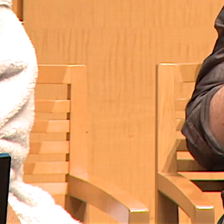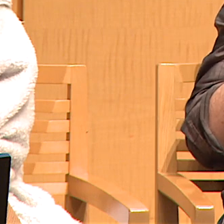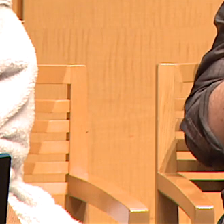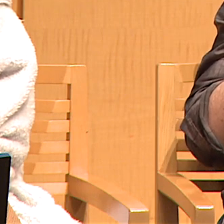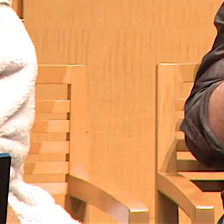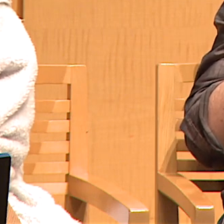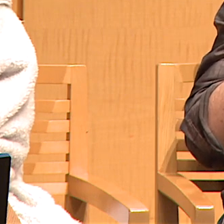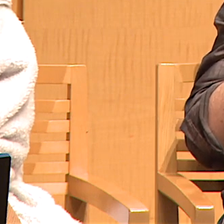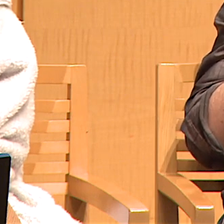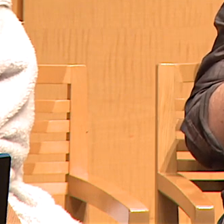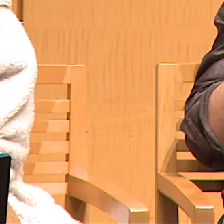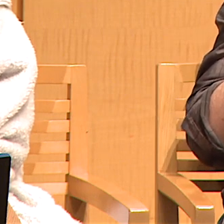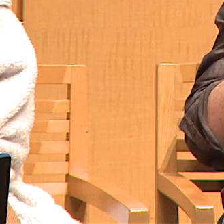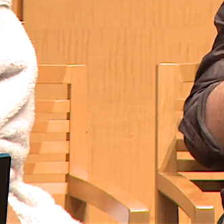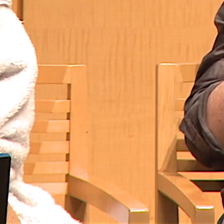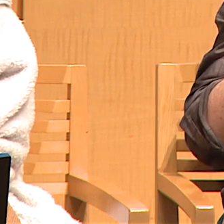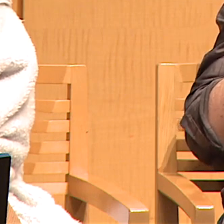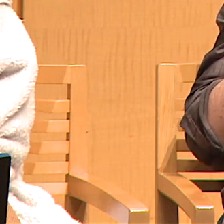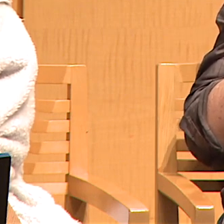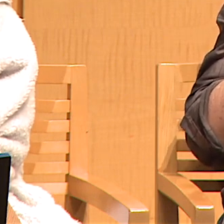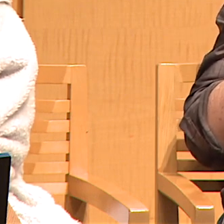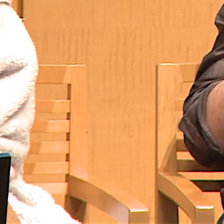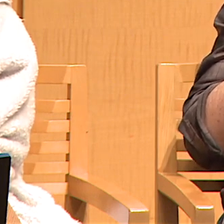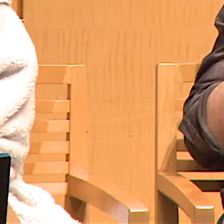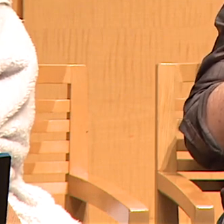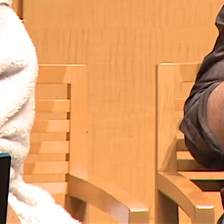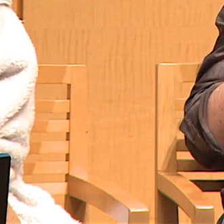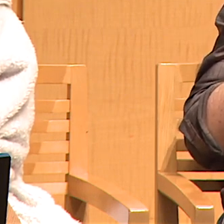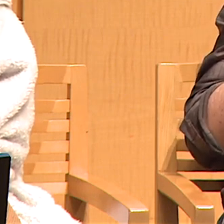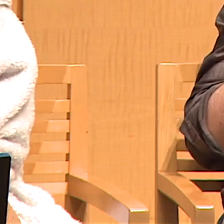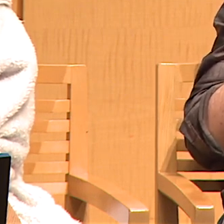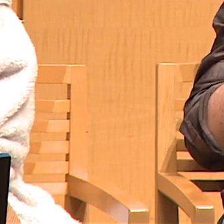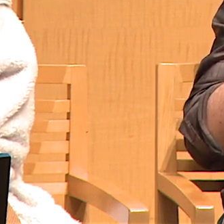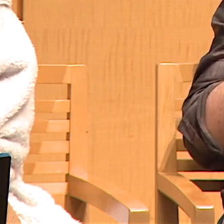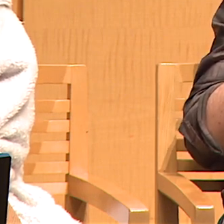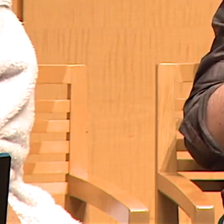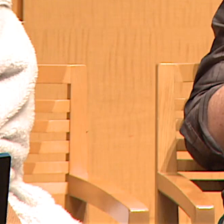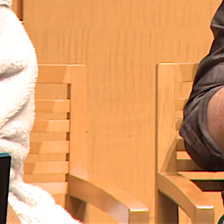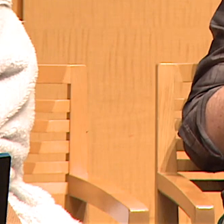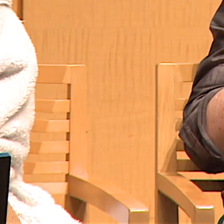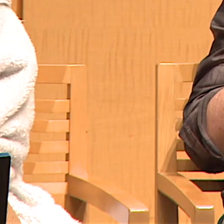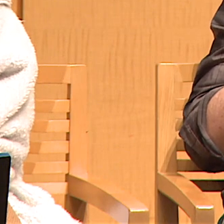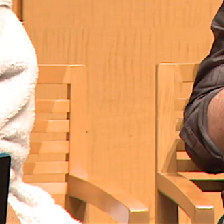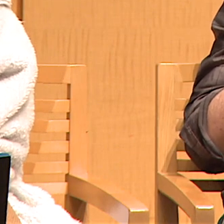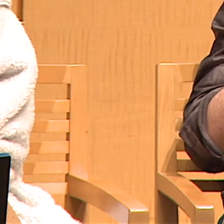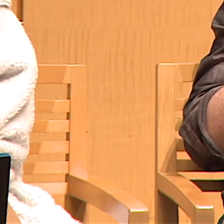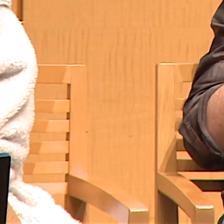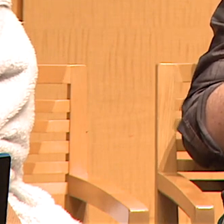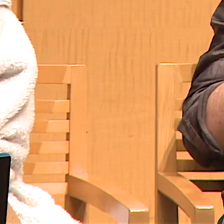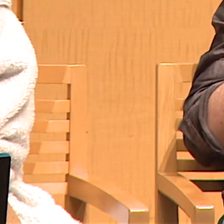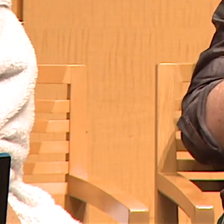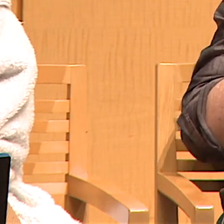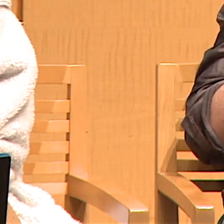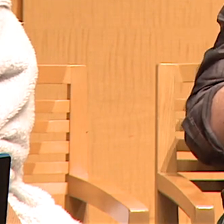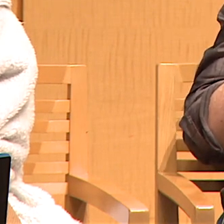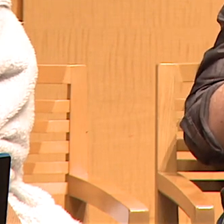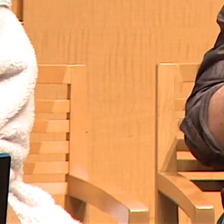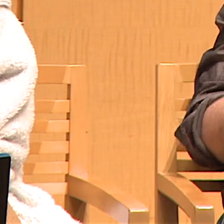and cum. Like, you can learn a lot from an artist by the way they do their cum shots. Interesting. Oh. Yeah,